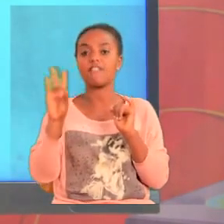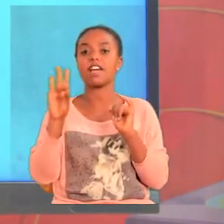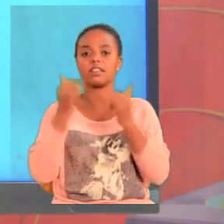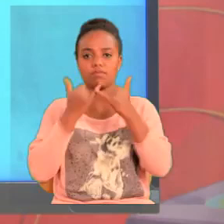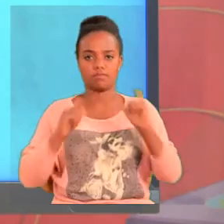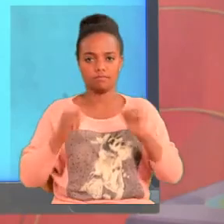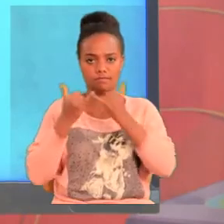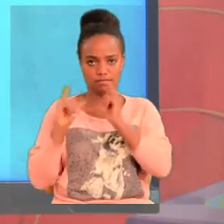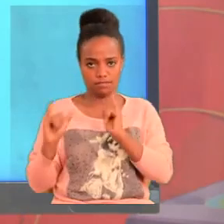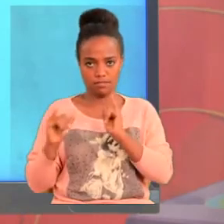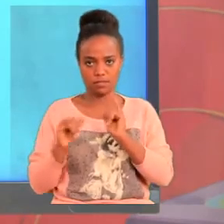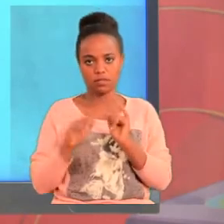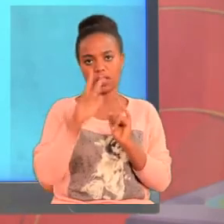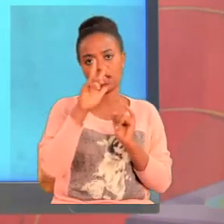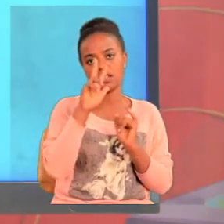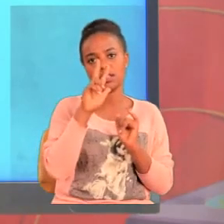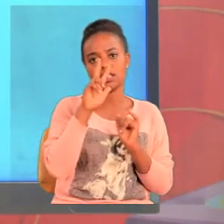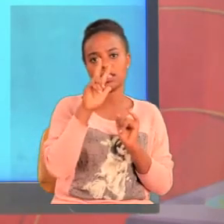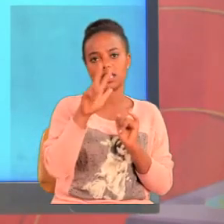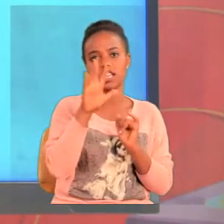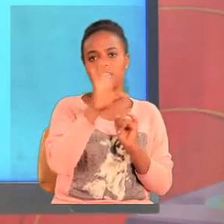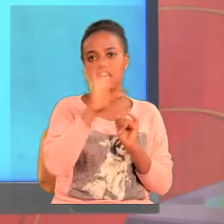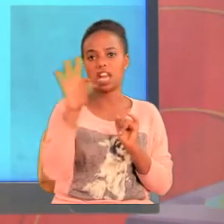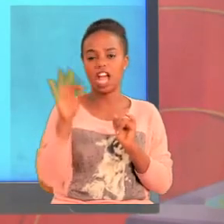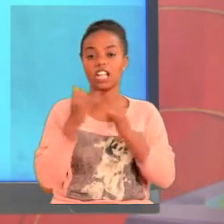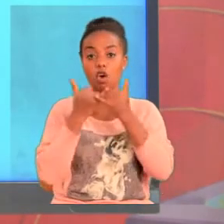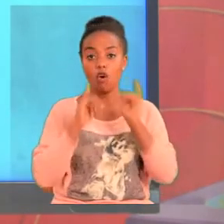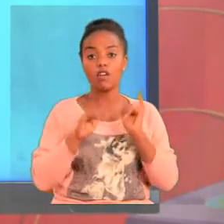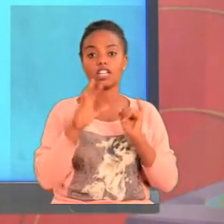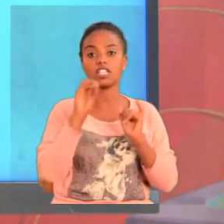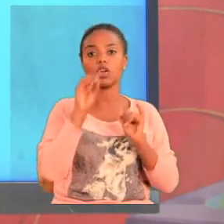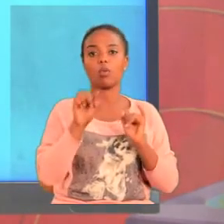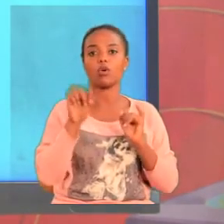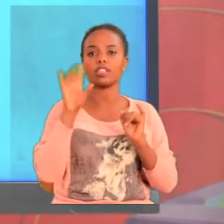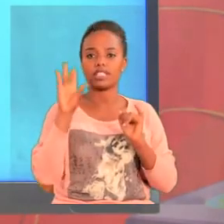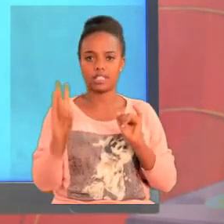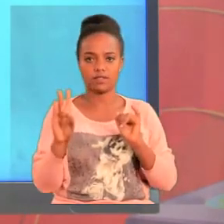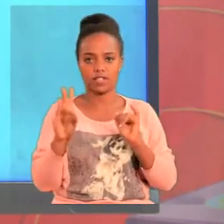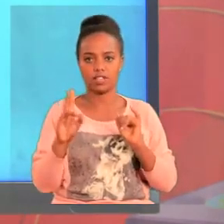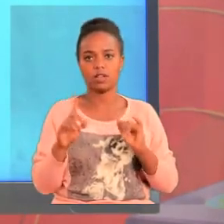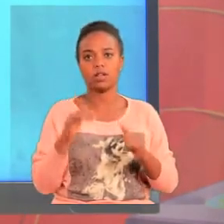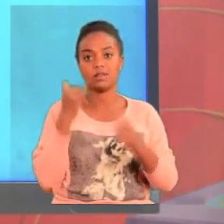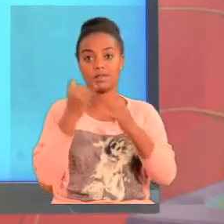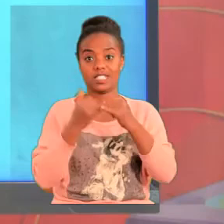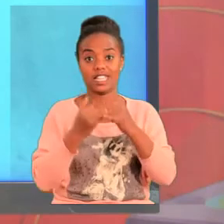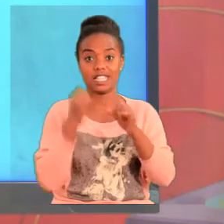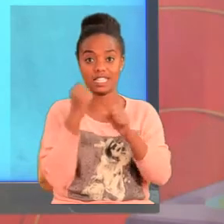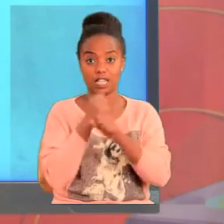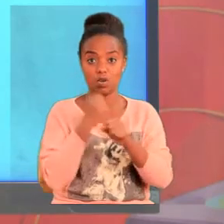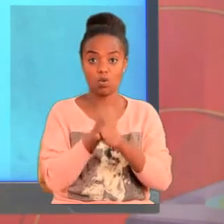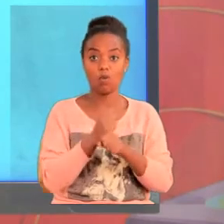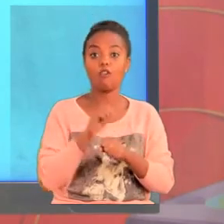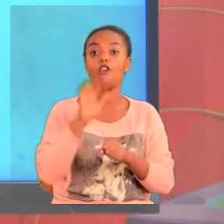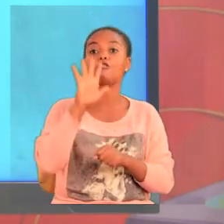one, 399 over 0.7. So when you divide this, you will have